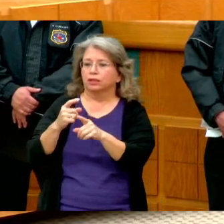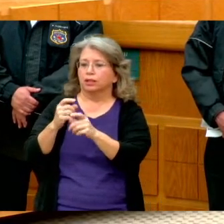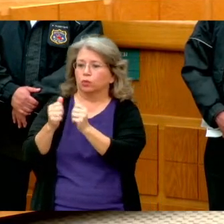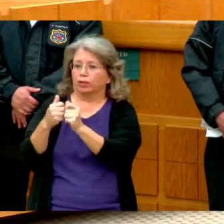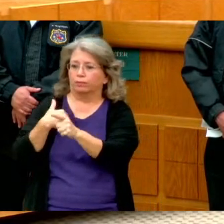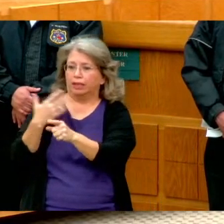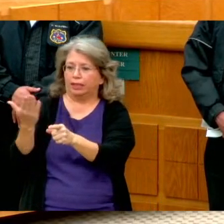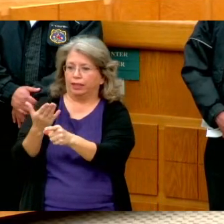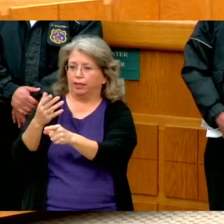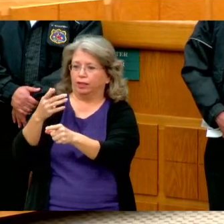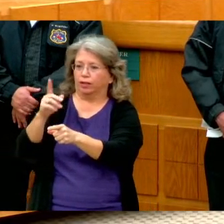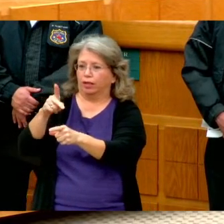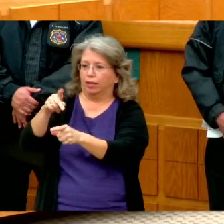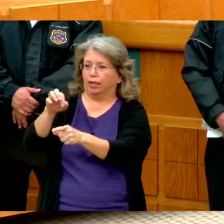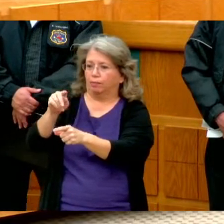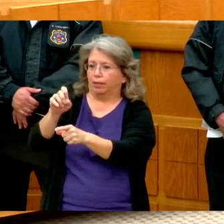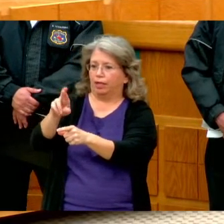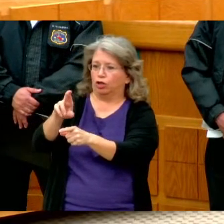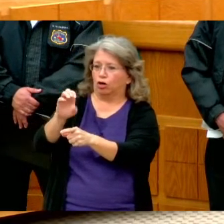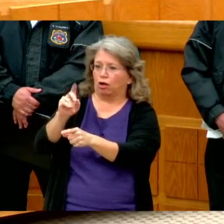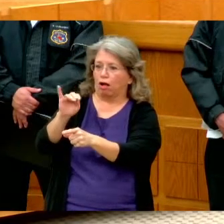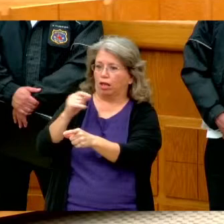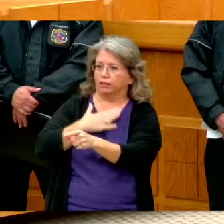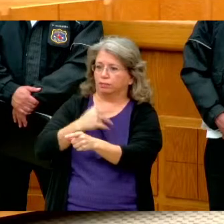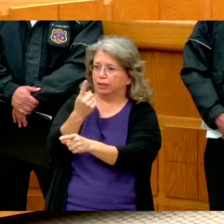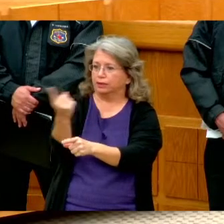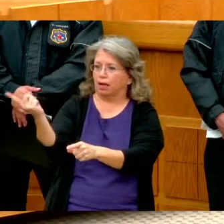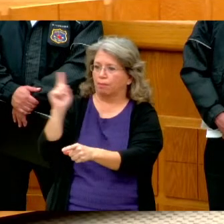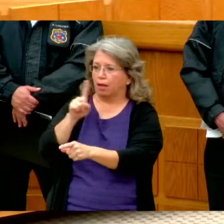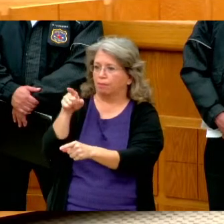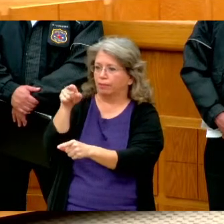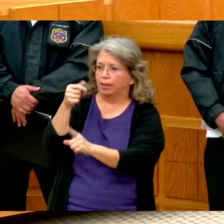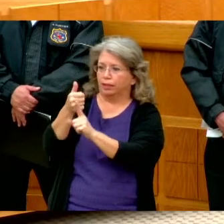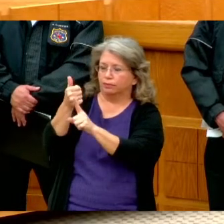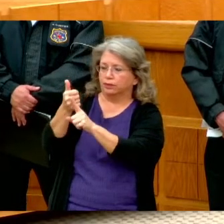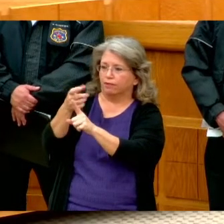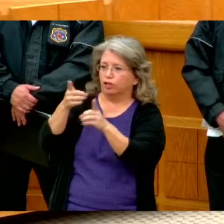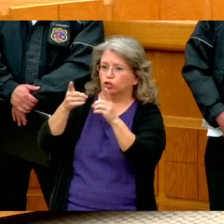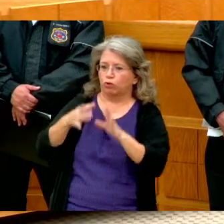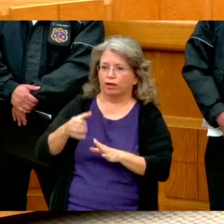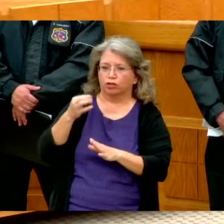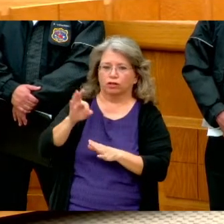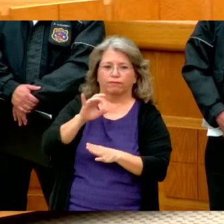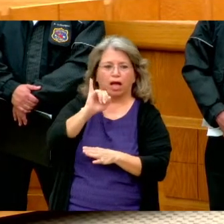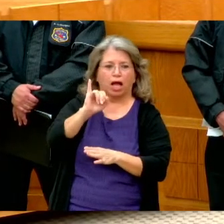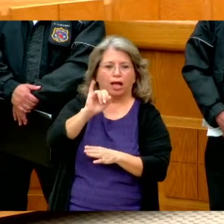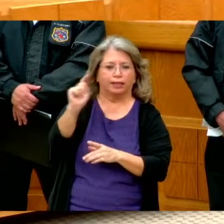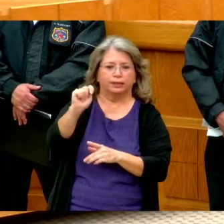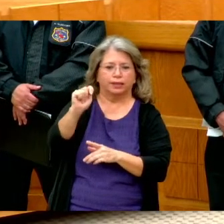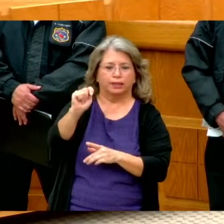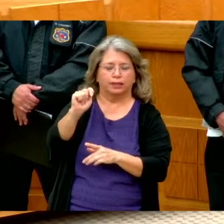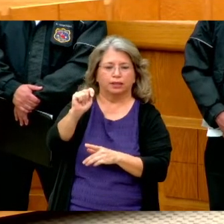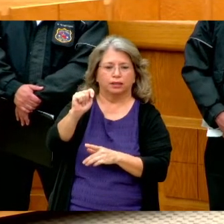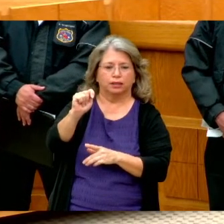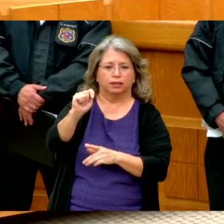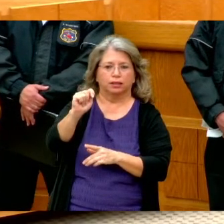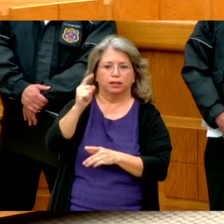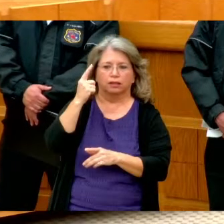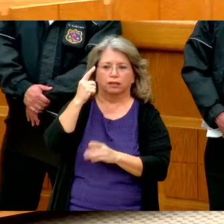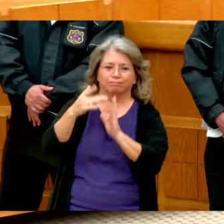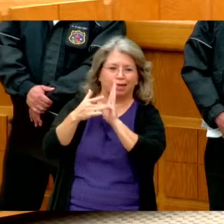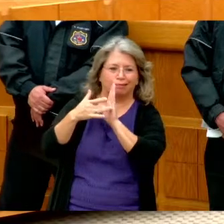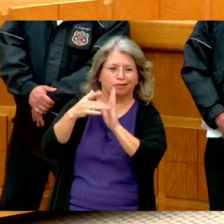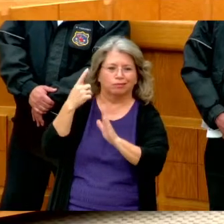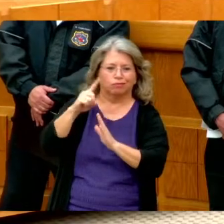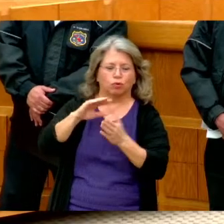Peter Collins, and I'm going to have him come up. He is the Director of Information Technology for the City of Corpus Christi, Mr. Peter